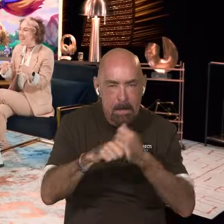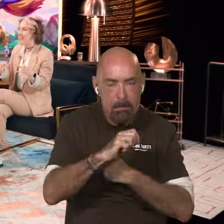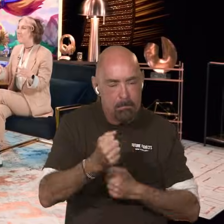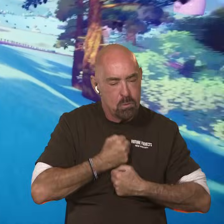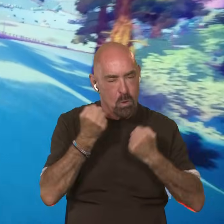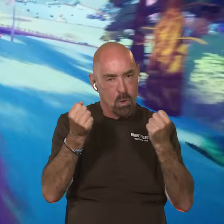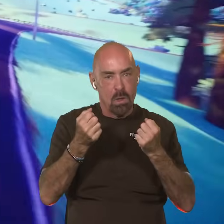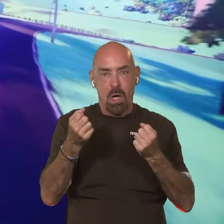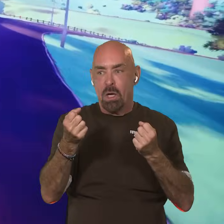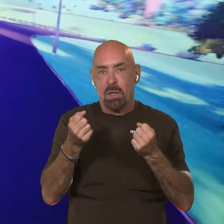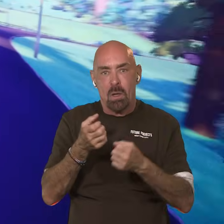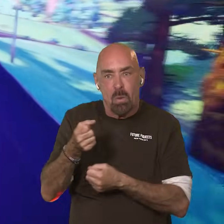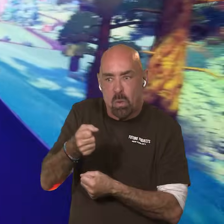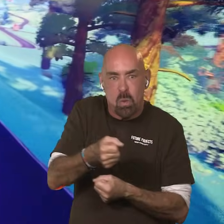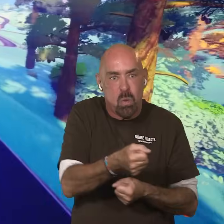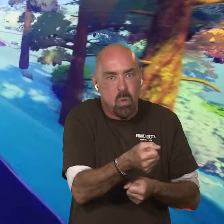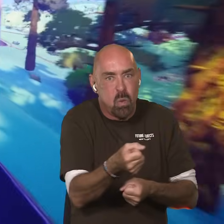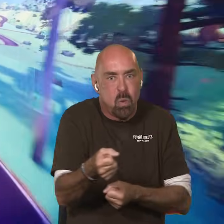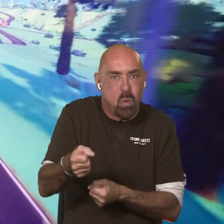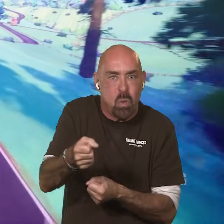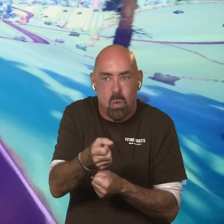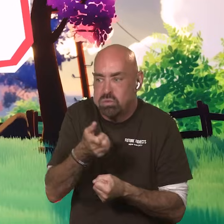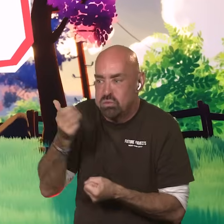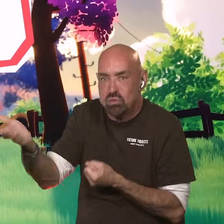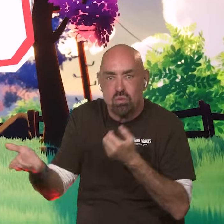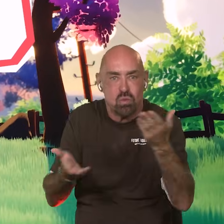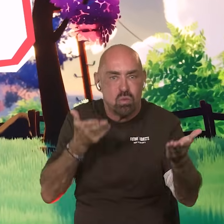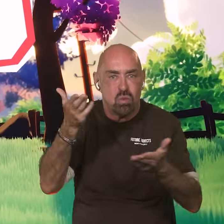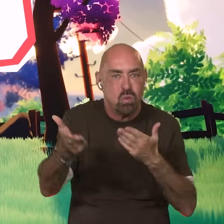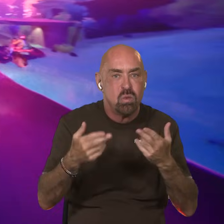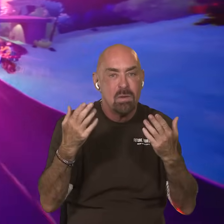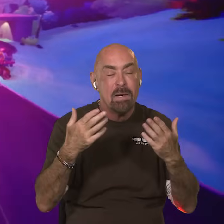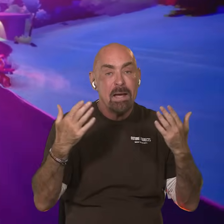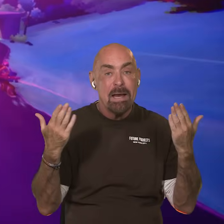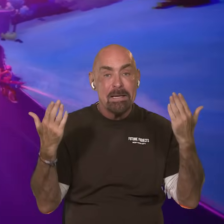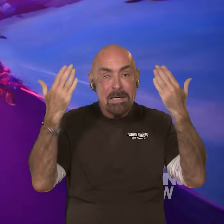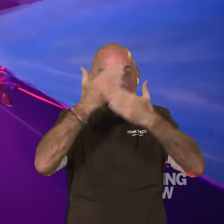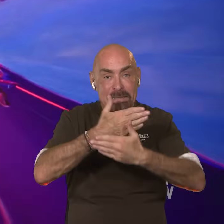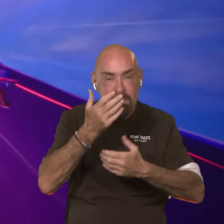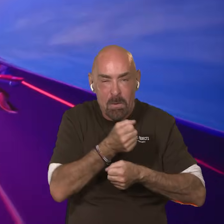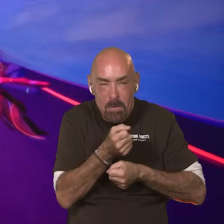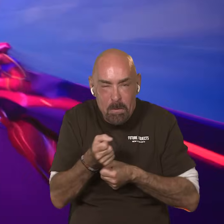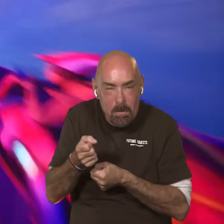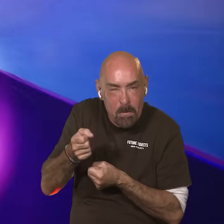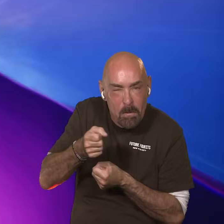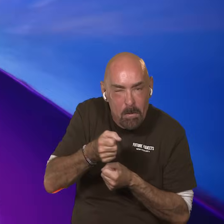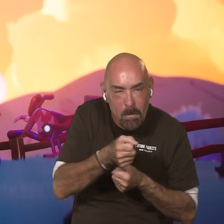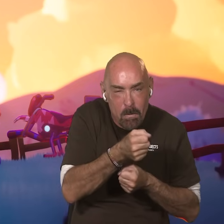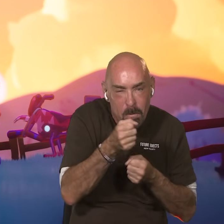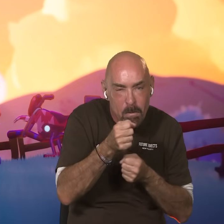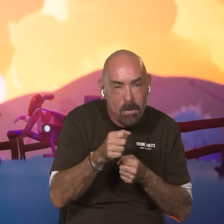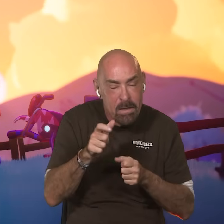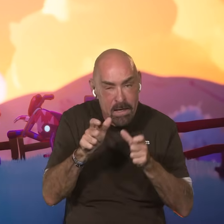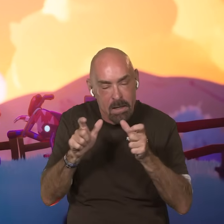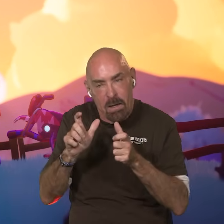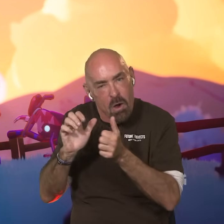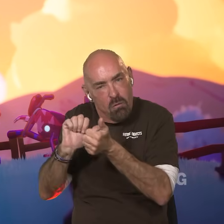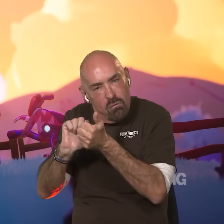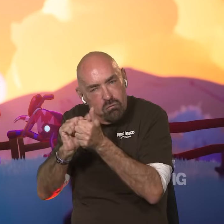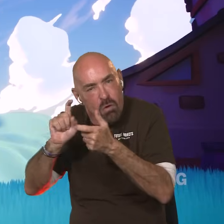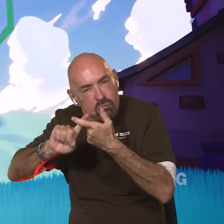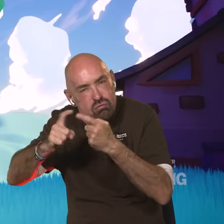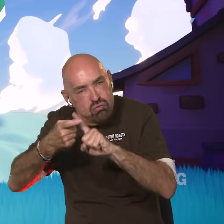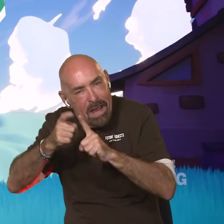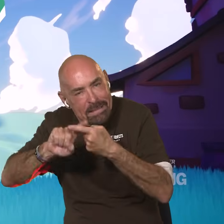By day, you're driving around the island, making deliveries to the locals, and then by night, you're racing around the island with the characters that you've